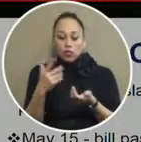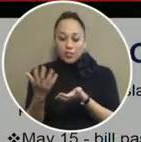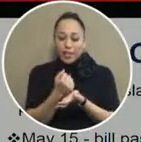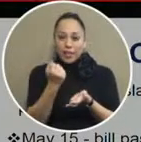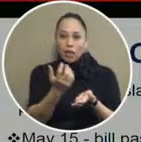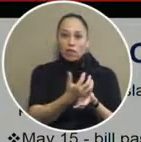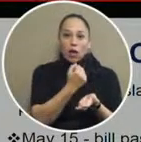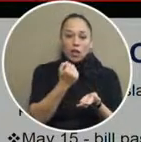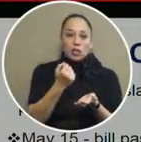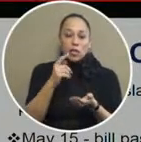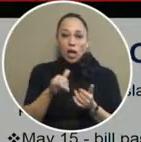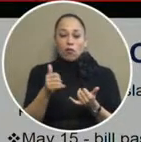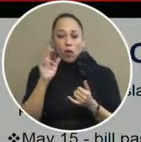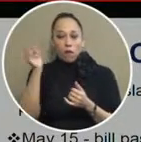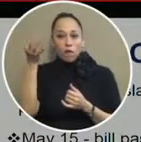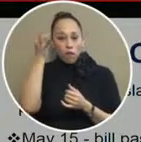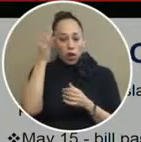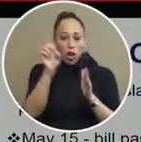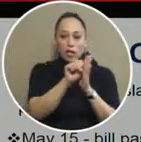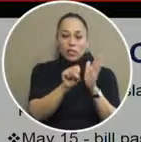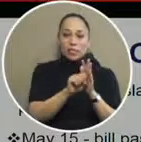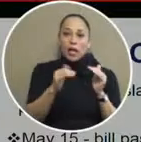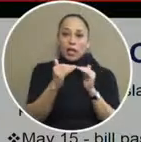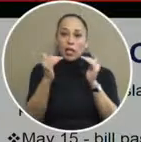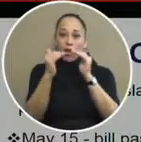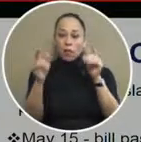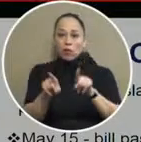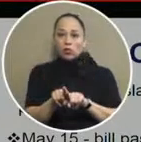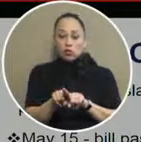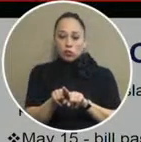advantage of, not only at the federal level, but the state level as well.